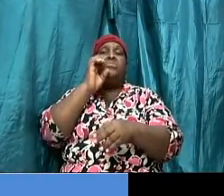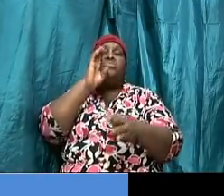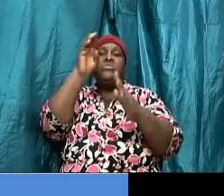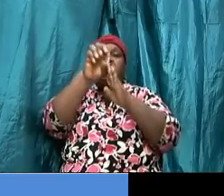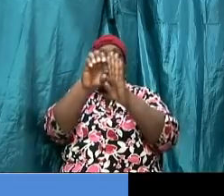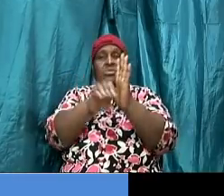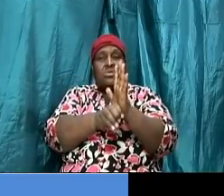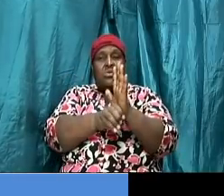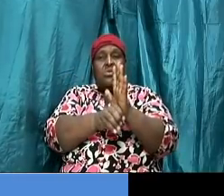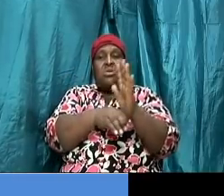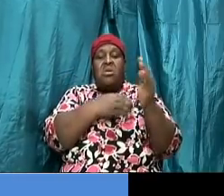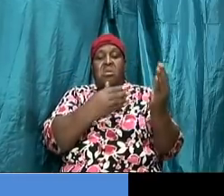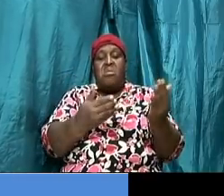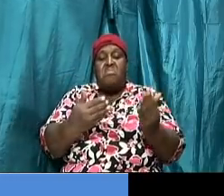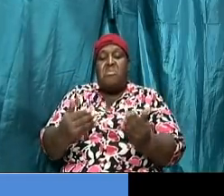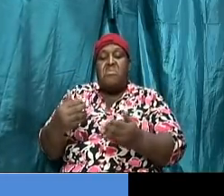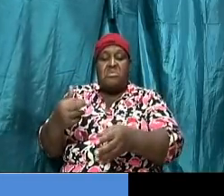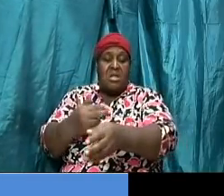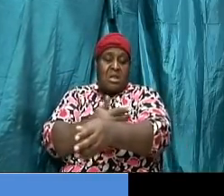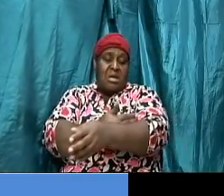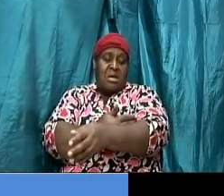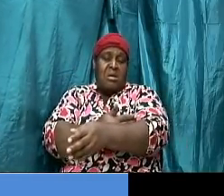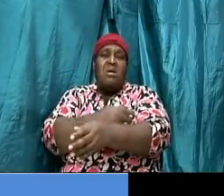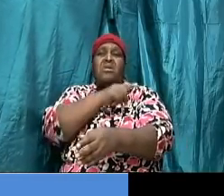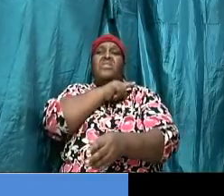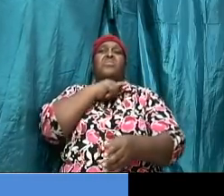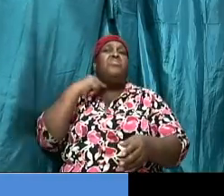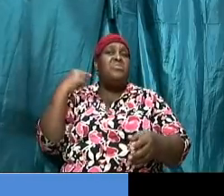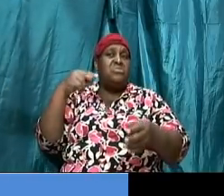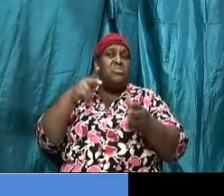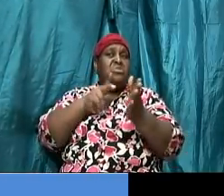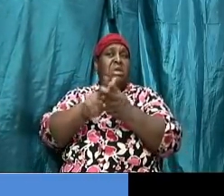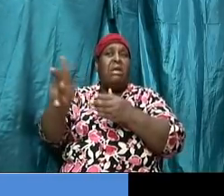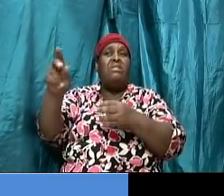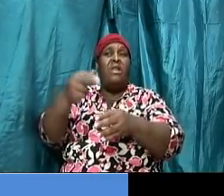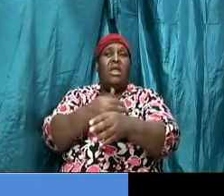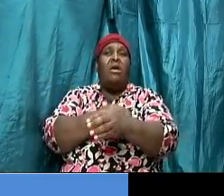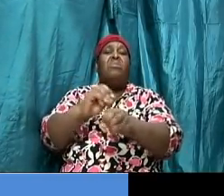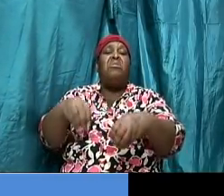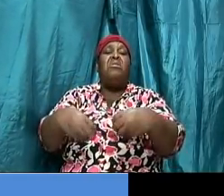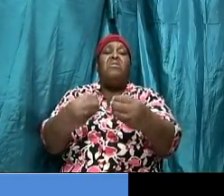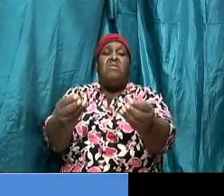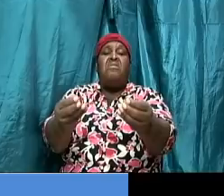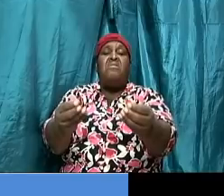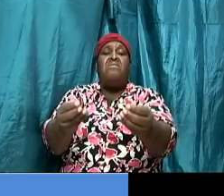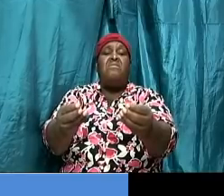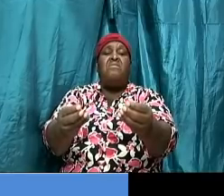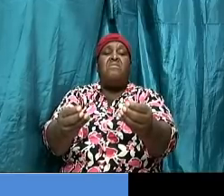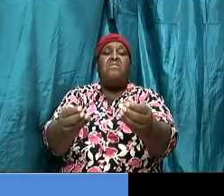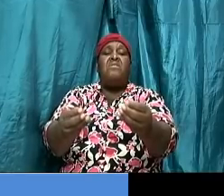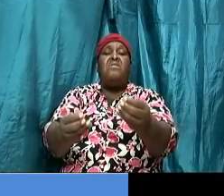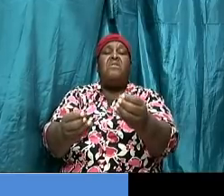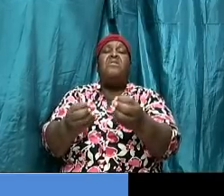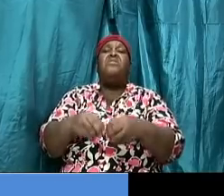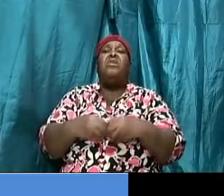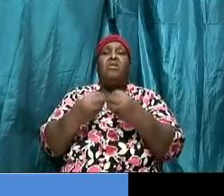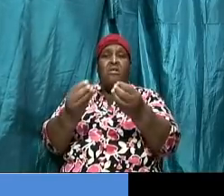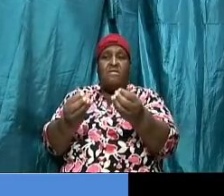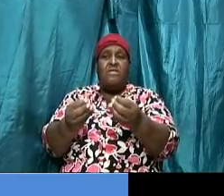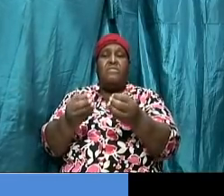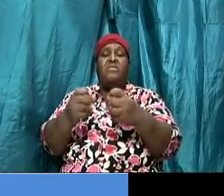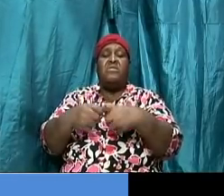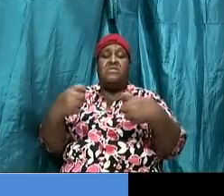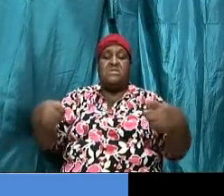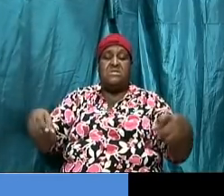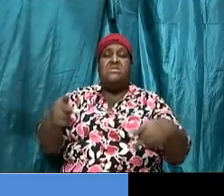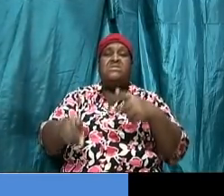to the priest, and the priest would have killed the lamb, offered him on the burnt offering for the sins of the people. Praise God. And we